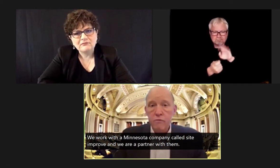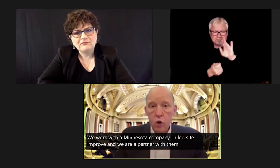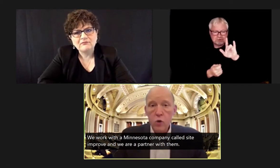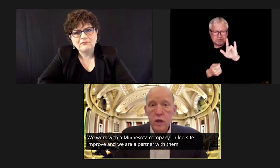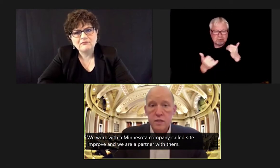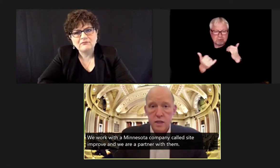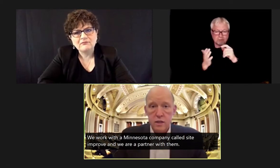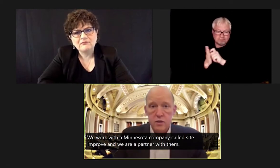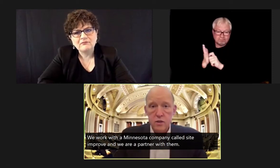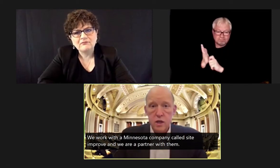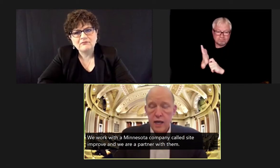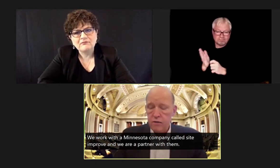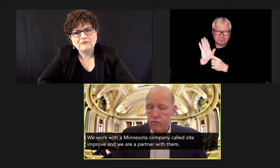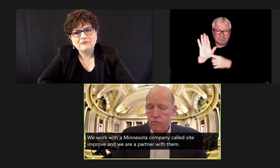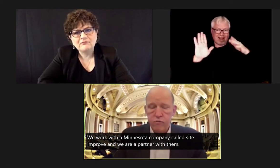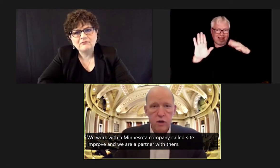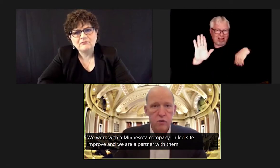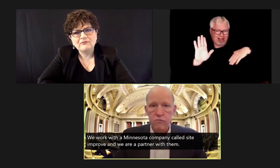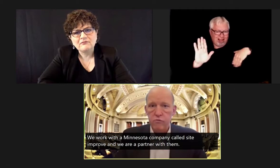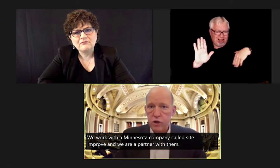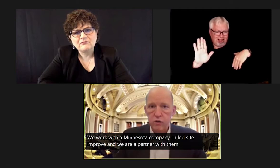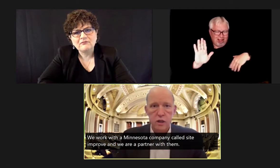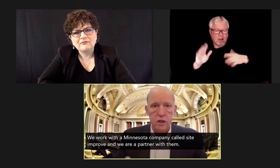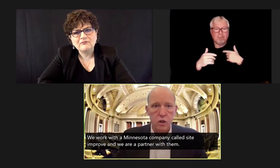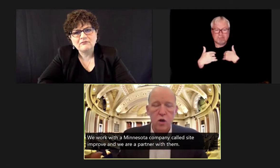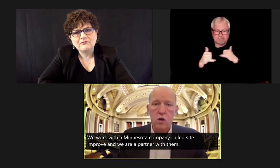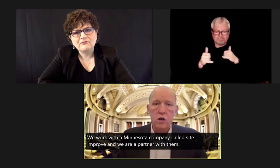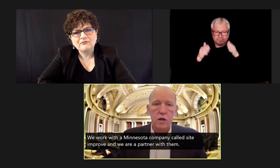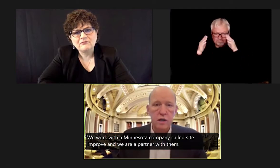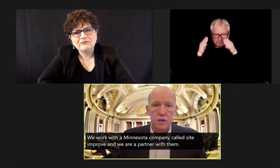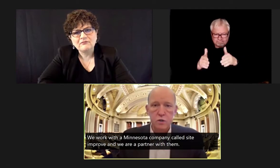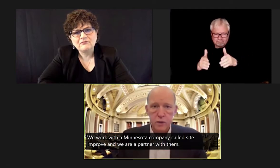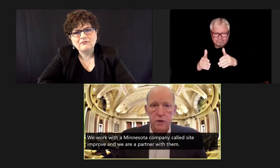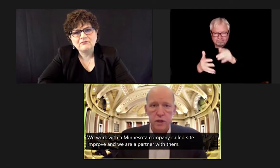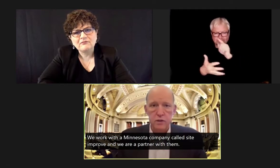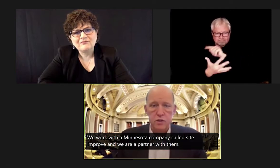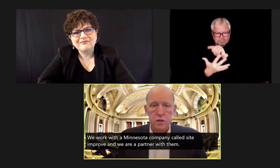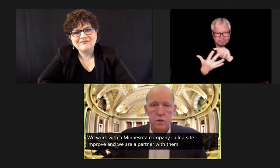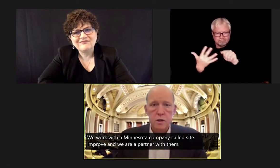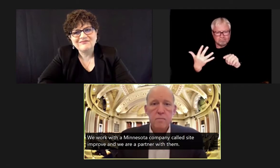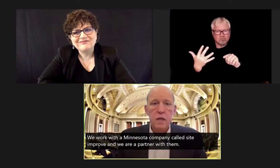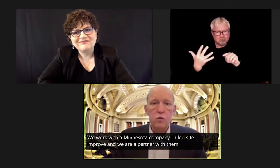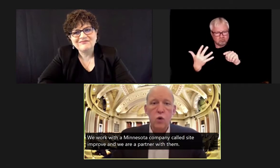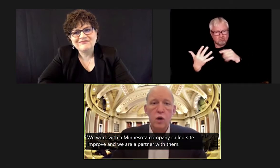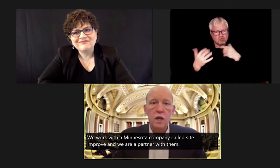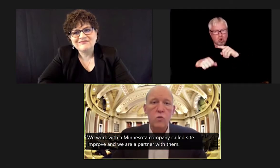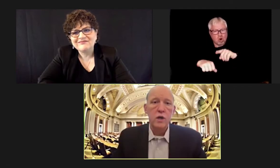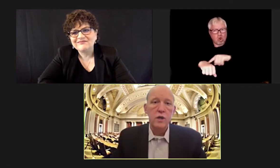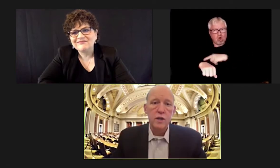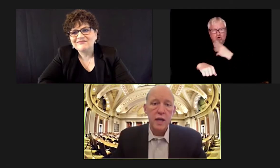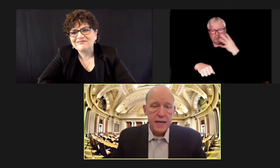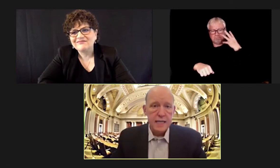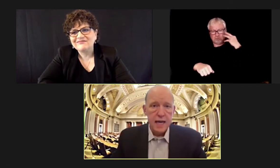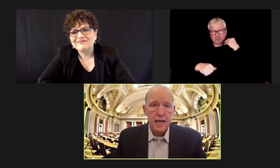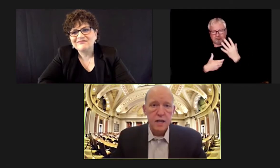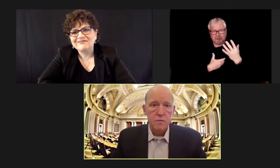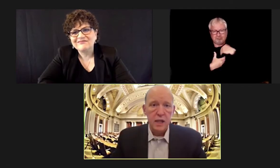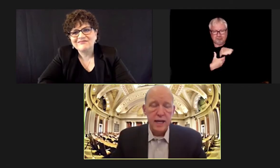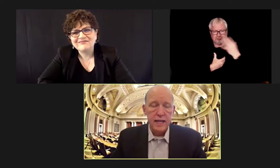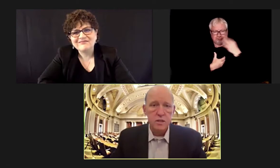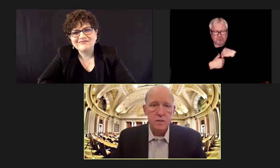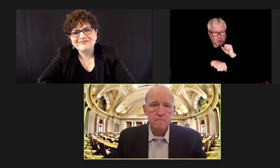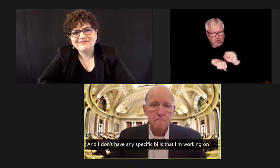my focus is a very, very long experience in working with